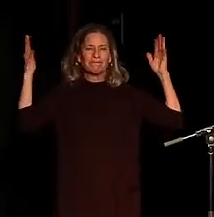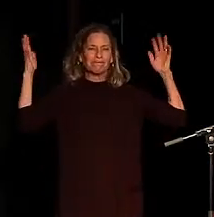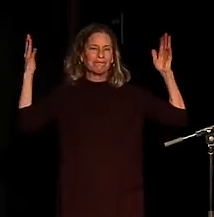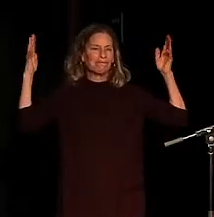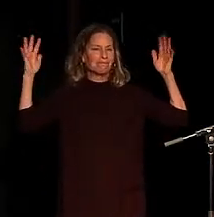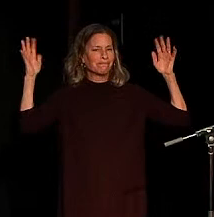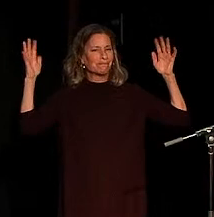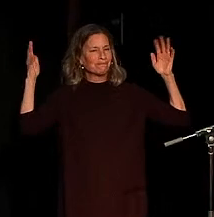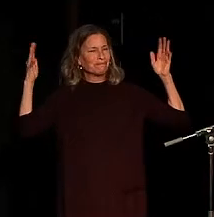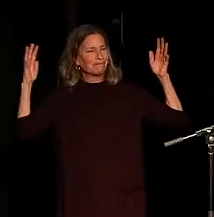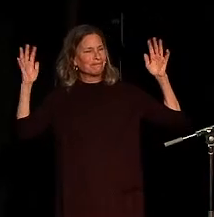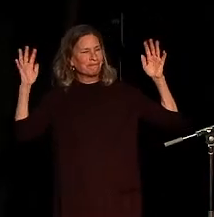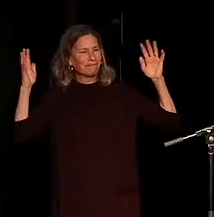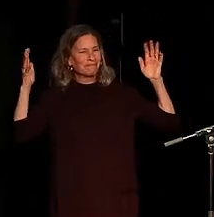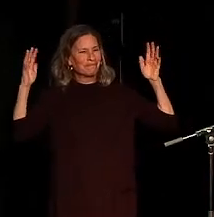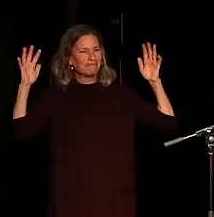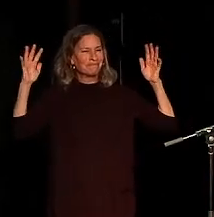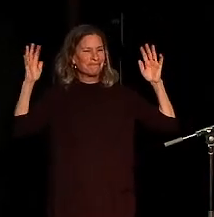Billy.